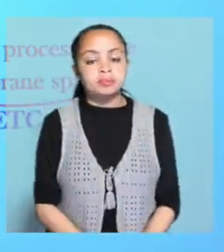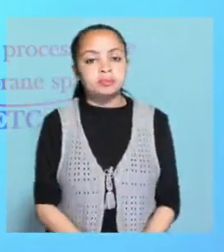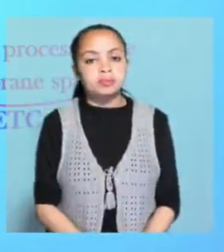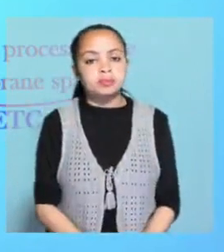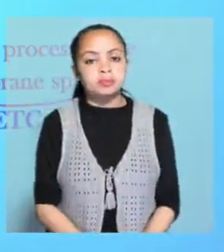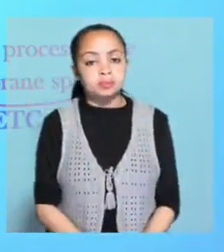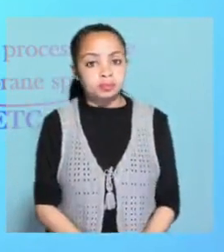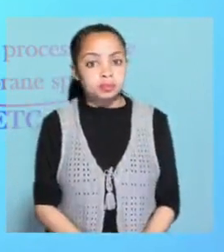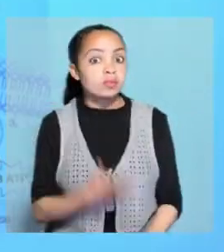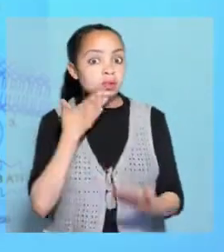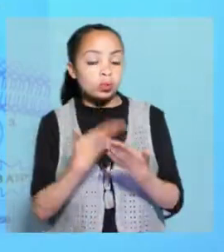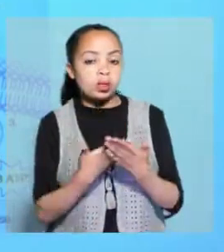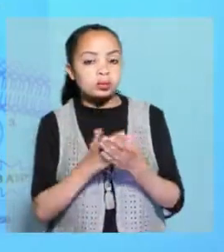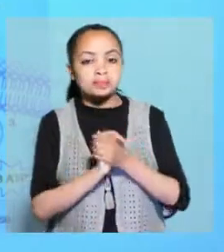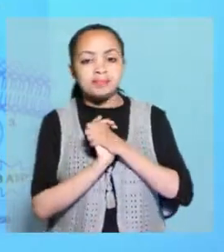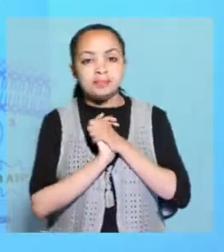Well,